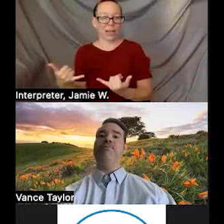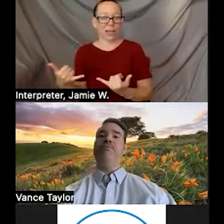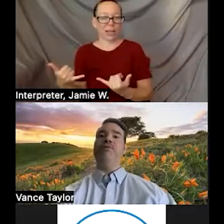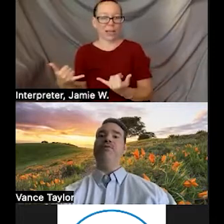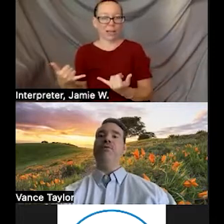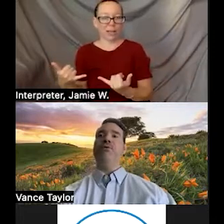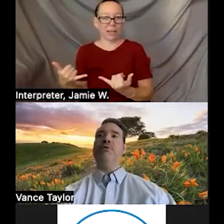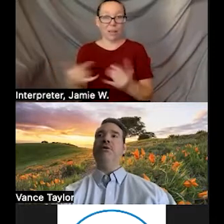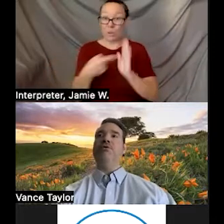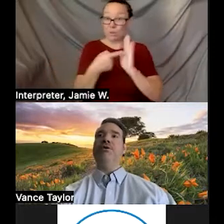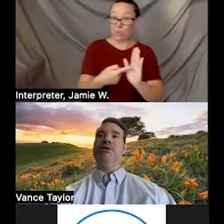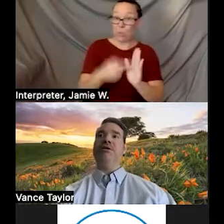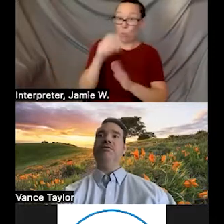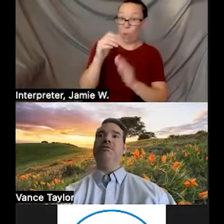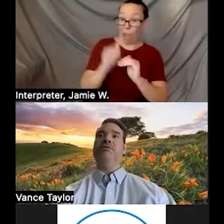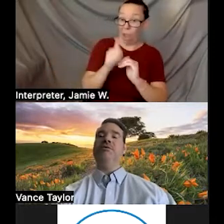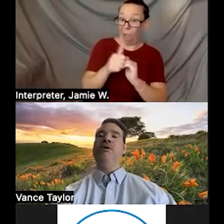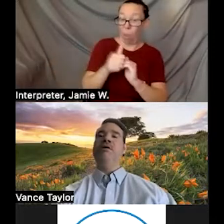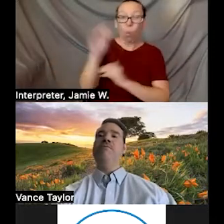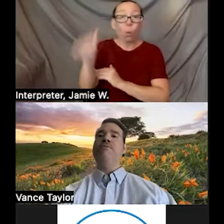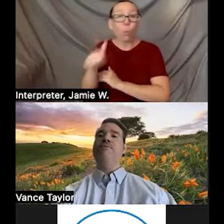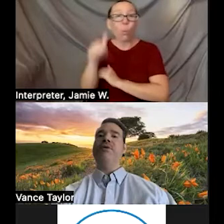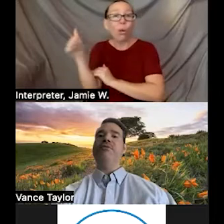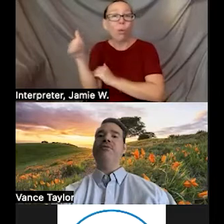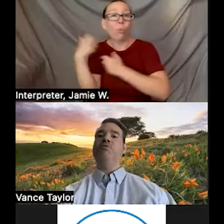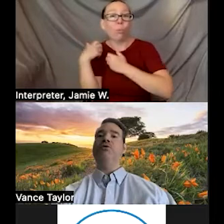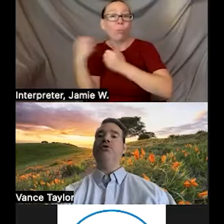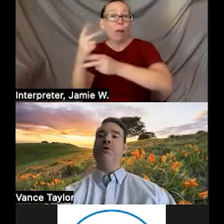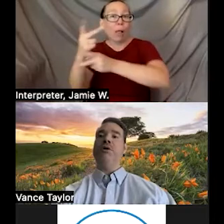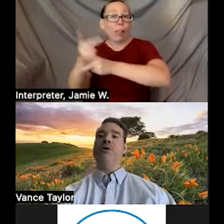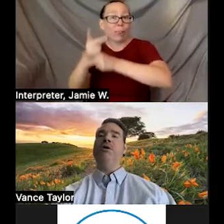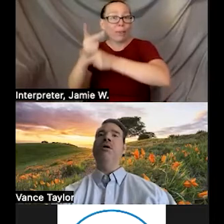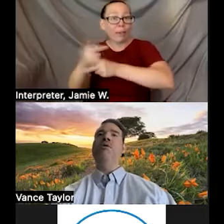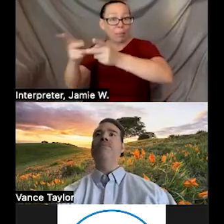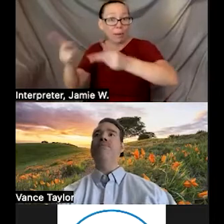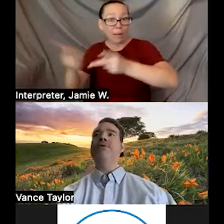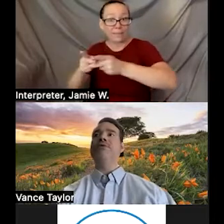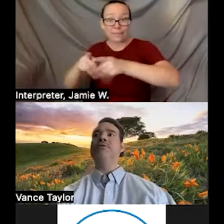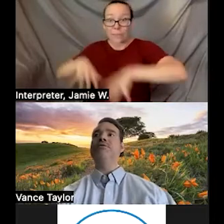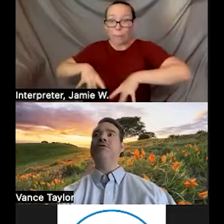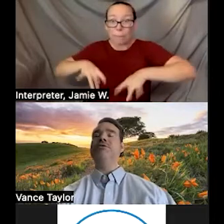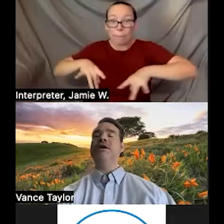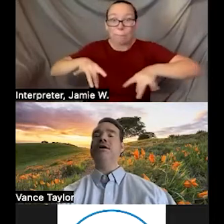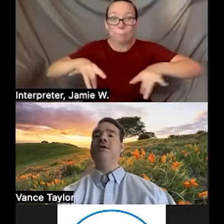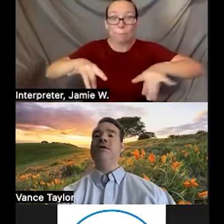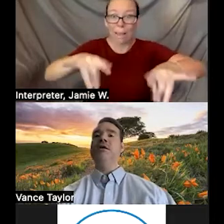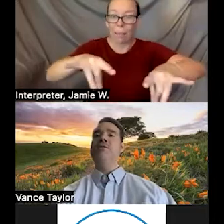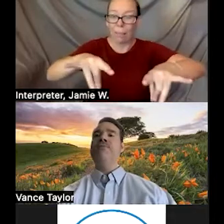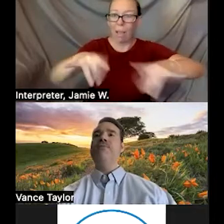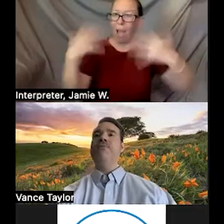up throughout the healthcare settings, and to see where it's going is very